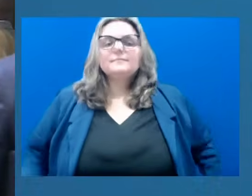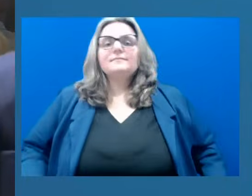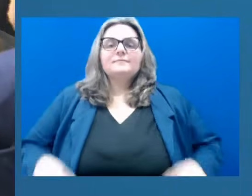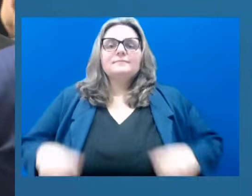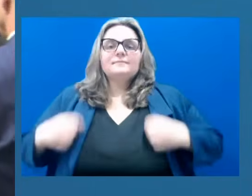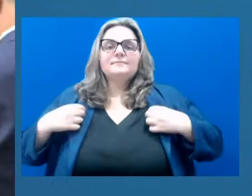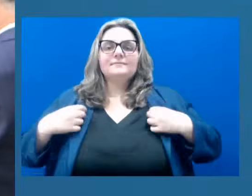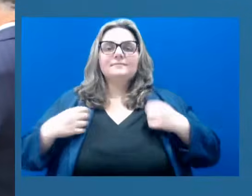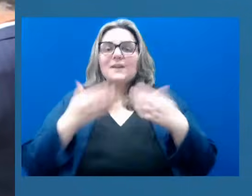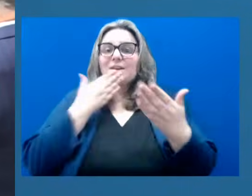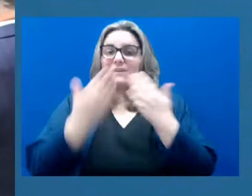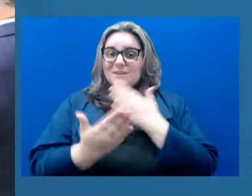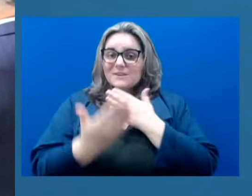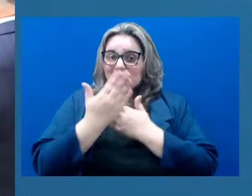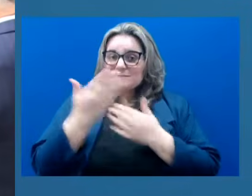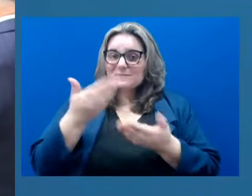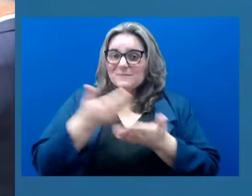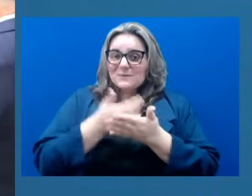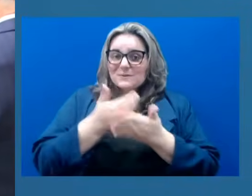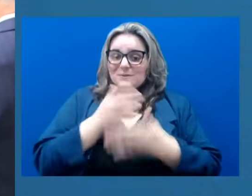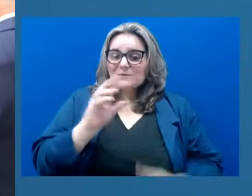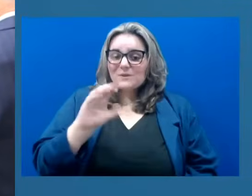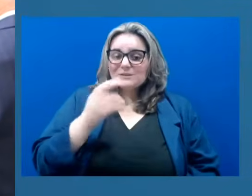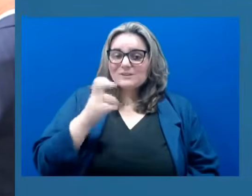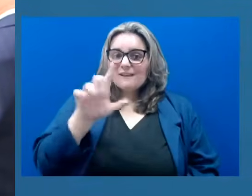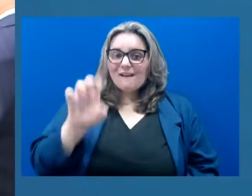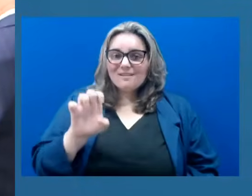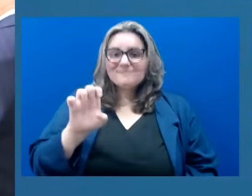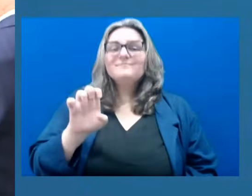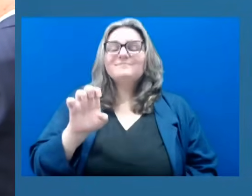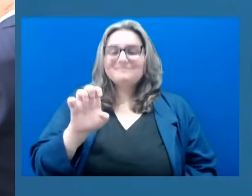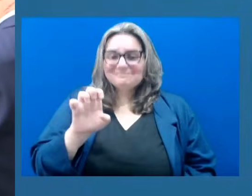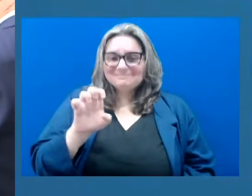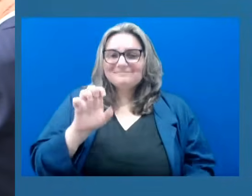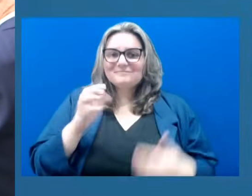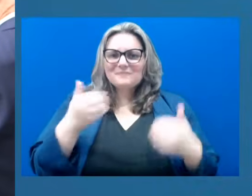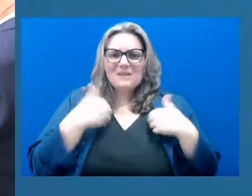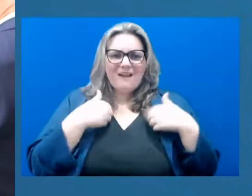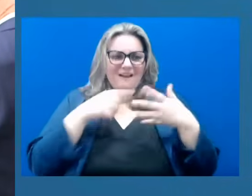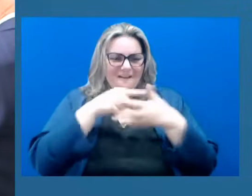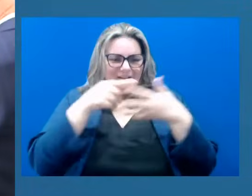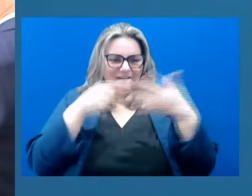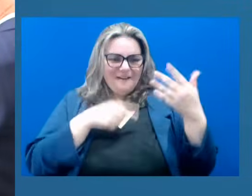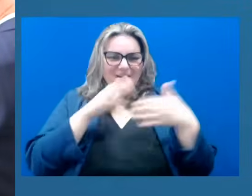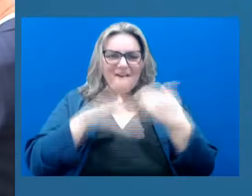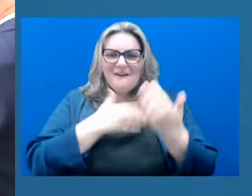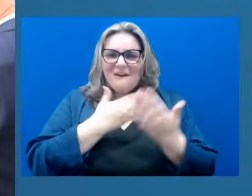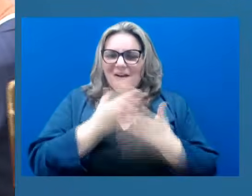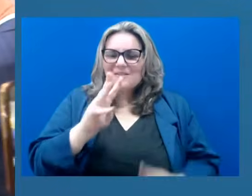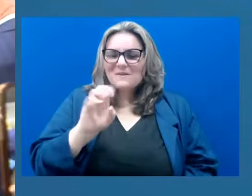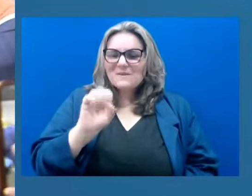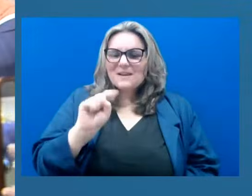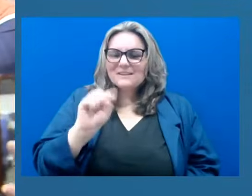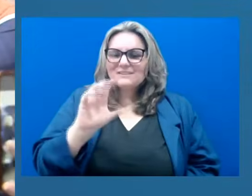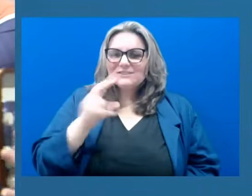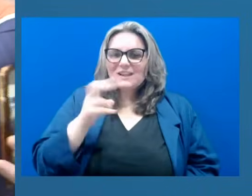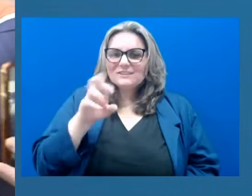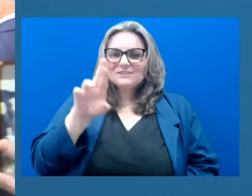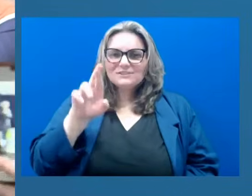Good morning, New Rochelle. Well, we've got all the Westchester heavy hitters with us here today, don't we? This is